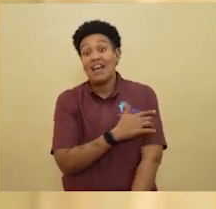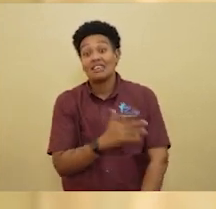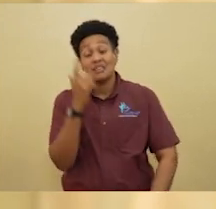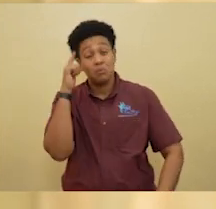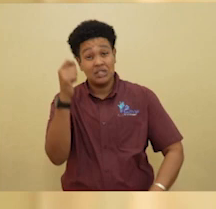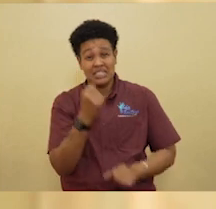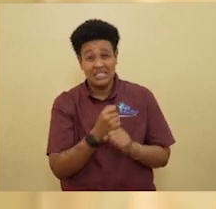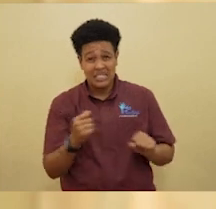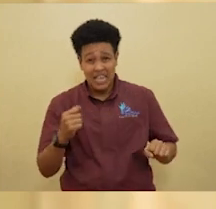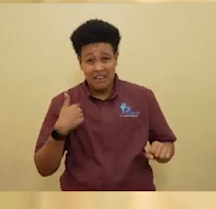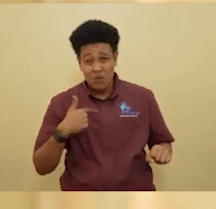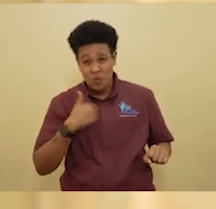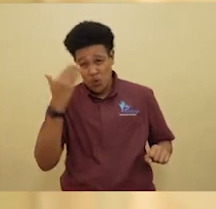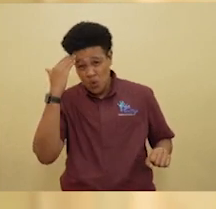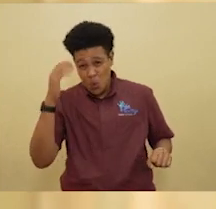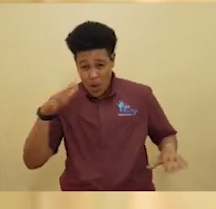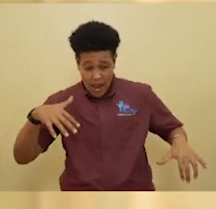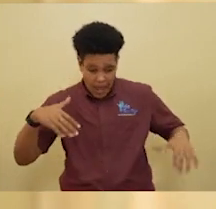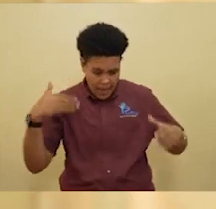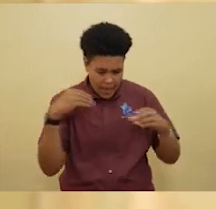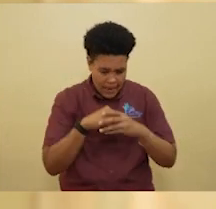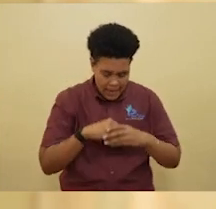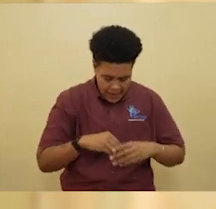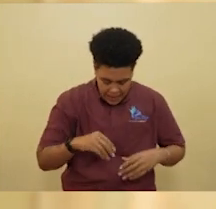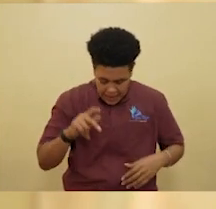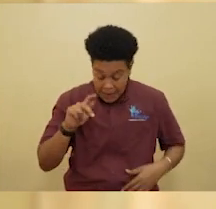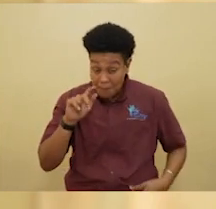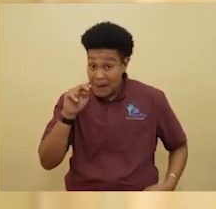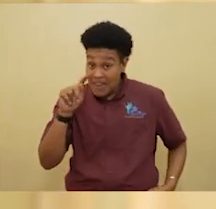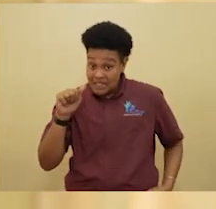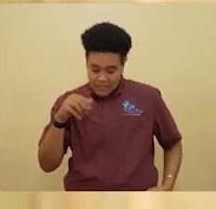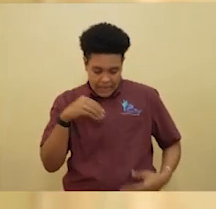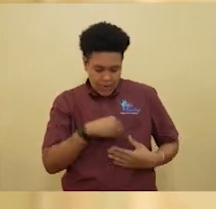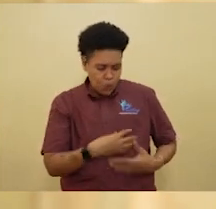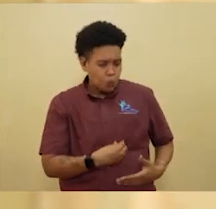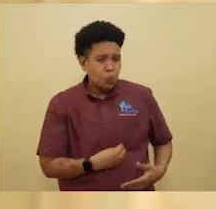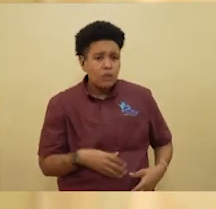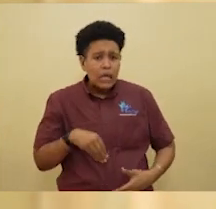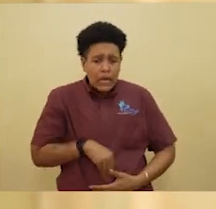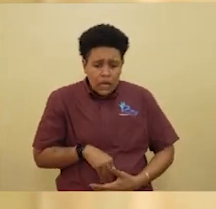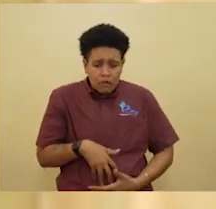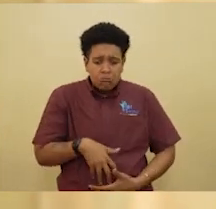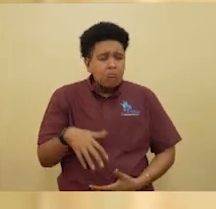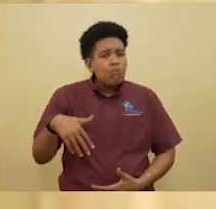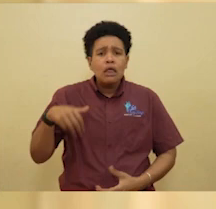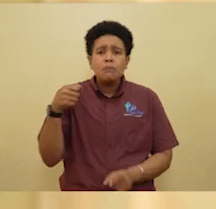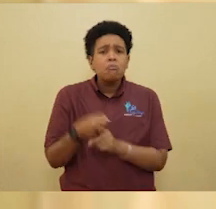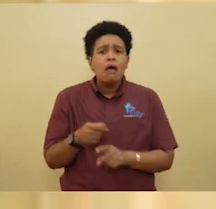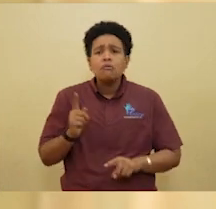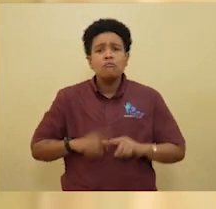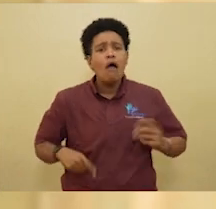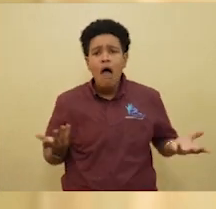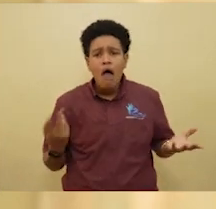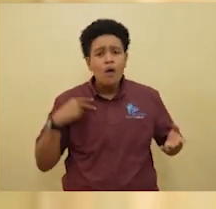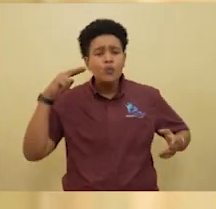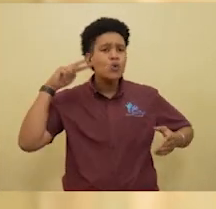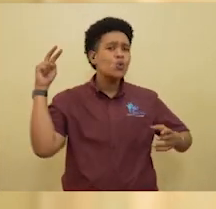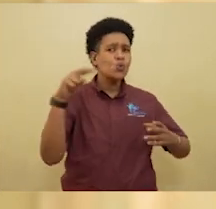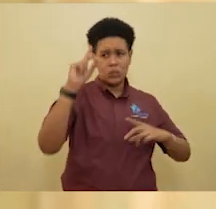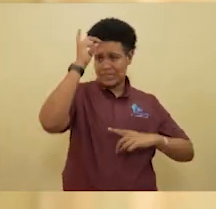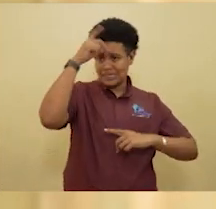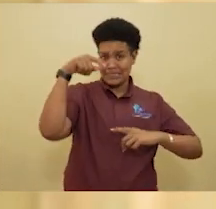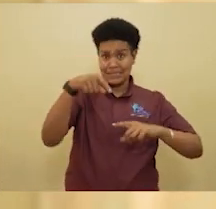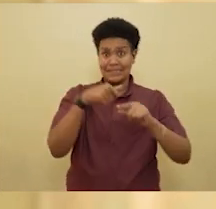safe, we know it's not getting into the placenta, not going into breast milk, and we look at the impact of the disease on